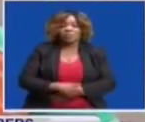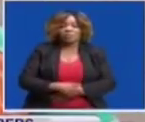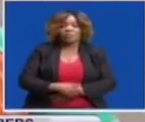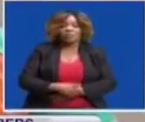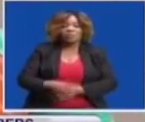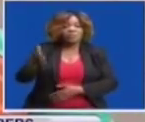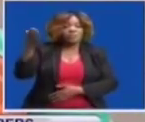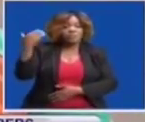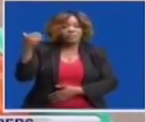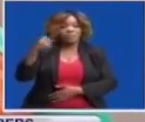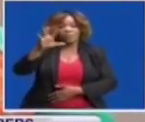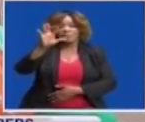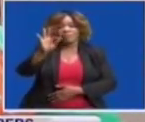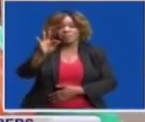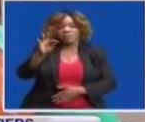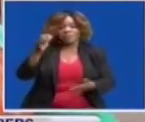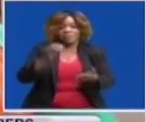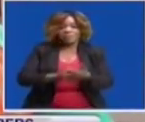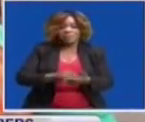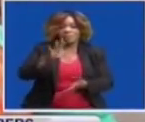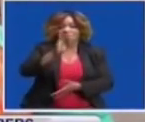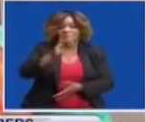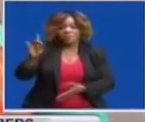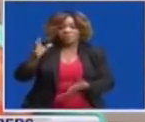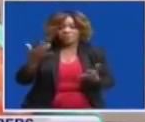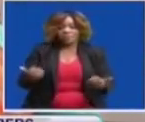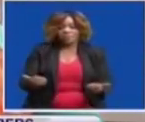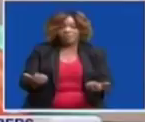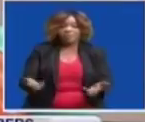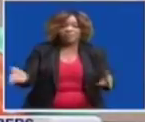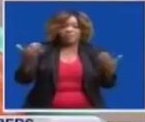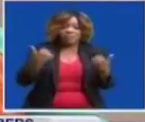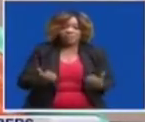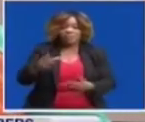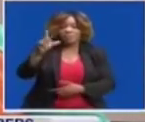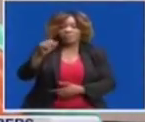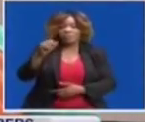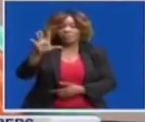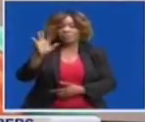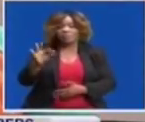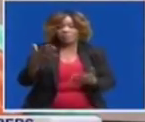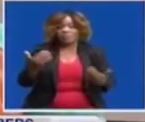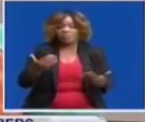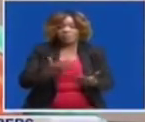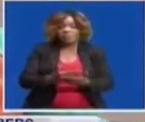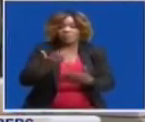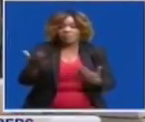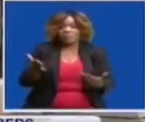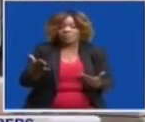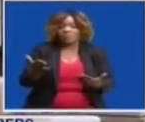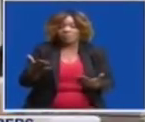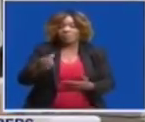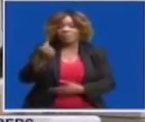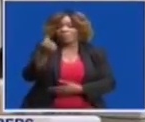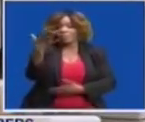standing at about 9,800, and now 2019, as it stands now, customer base is about somewhere around